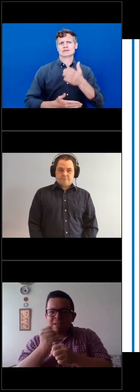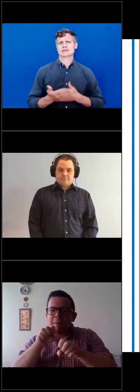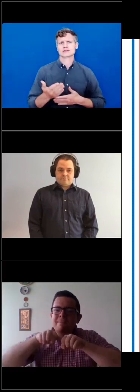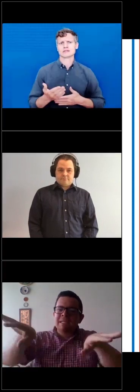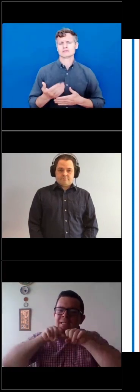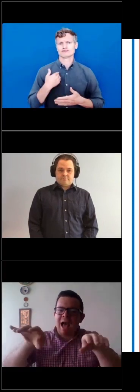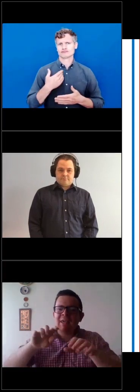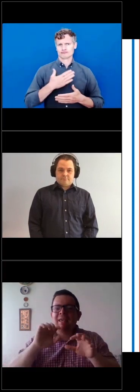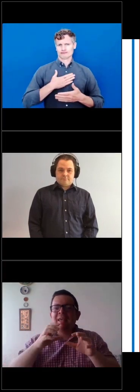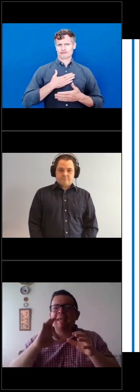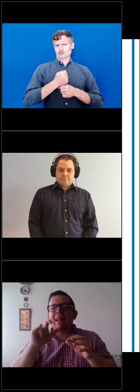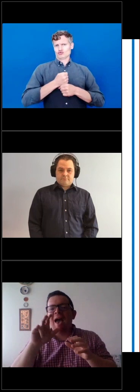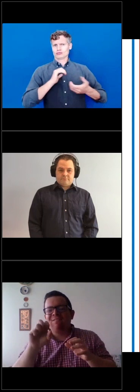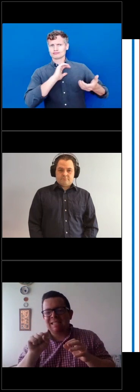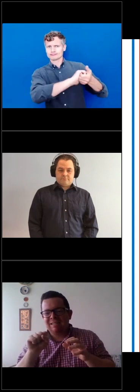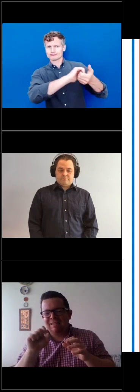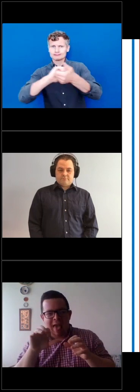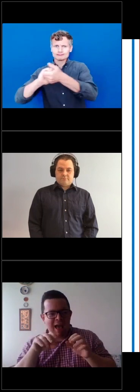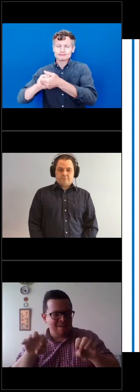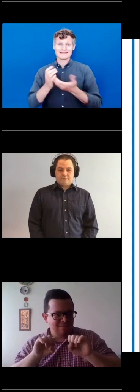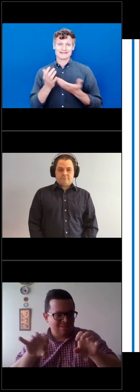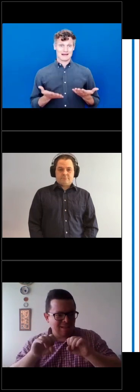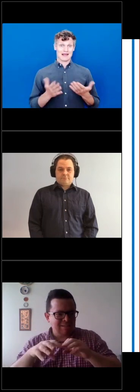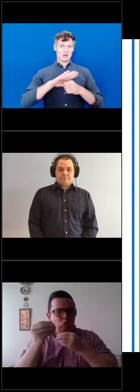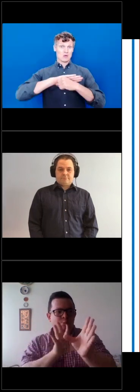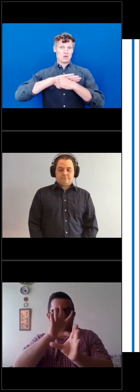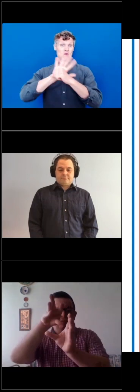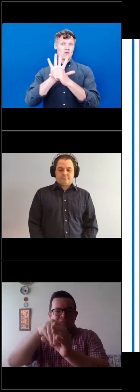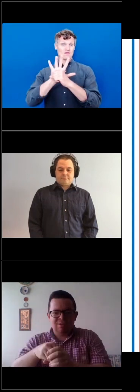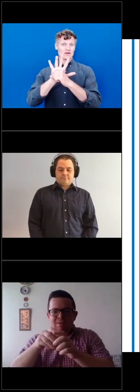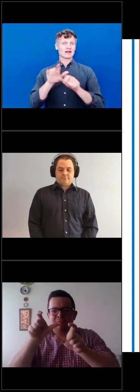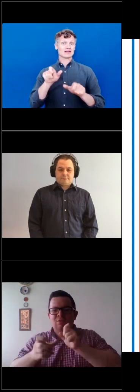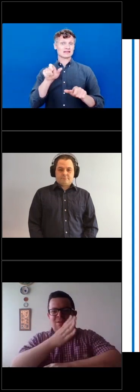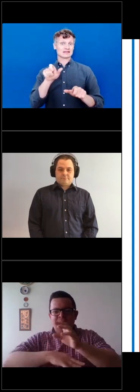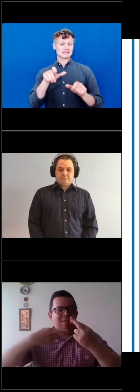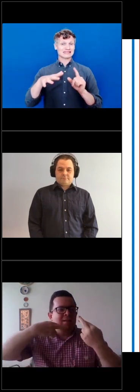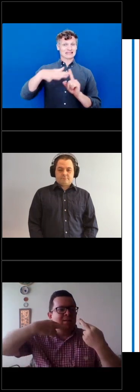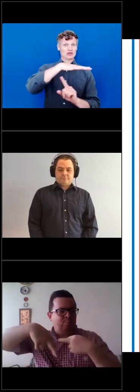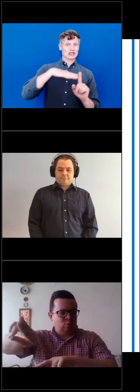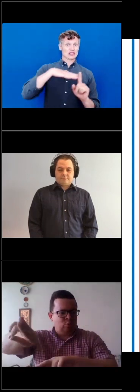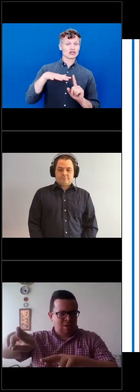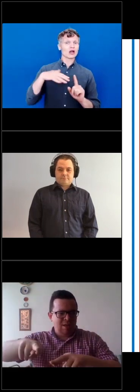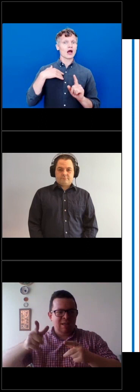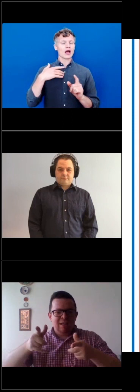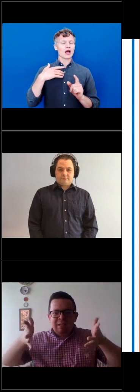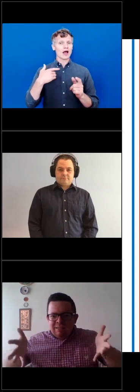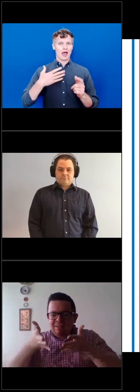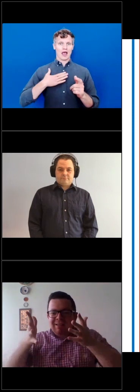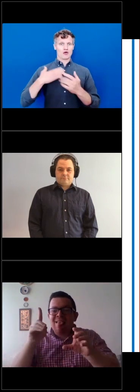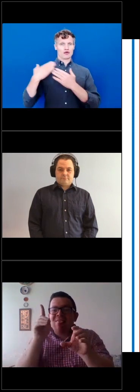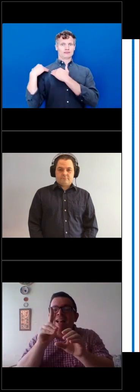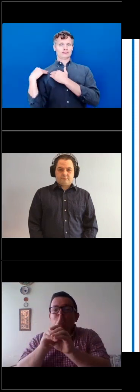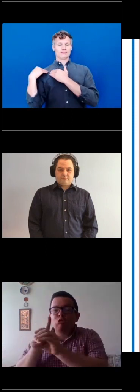in the COVID situation to give them the information, to give the people with disabilities the information so they